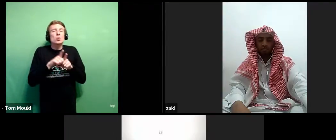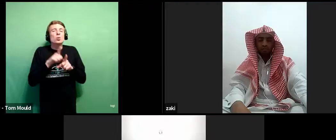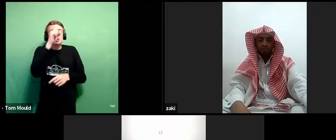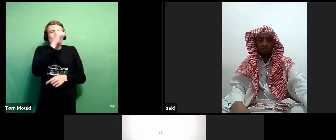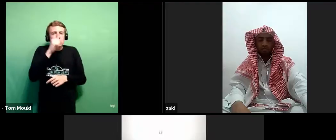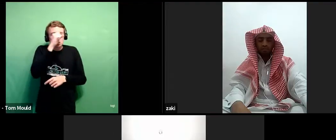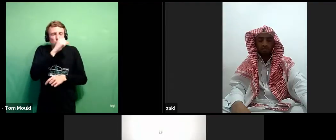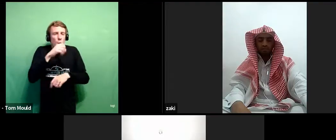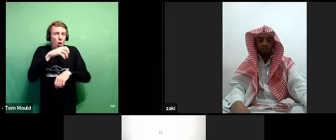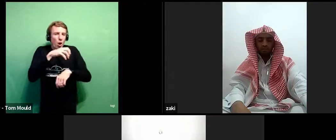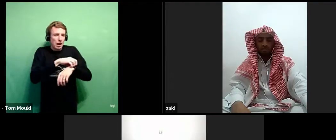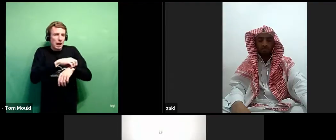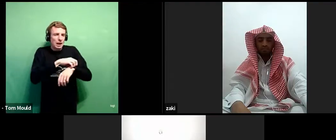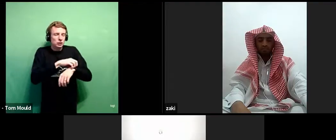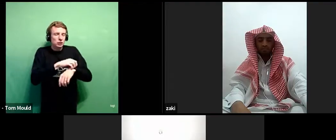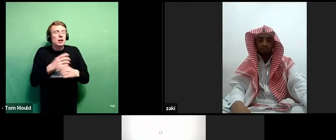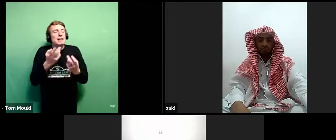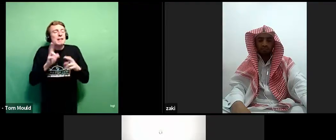others than Allah.